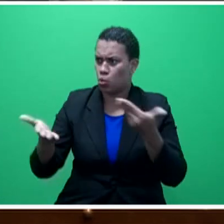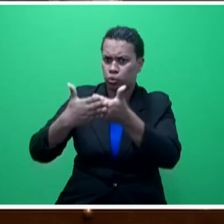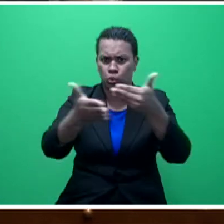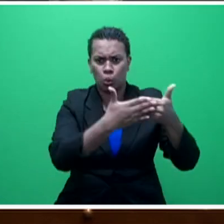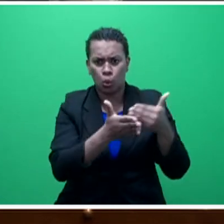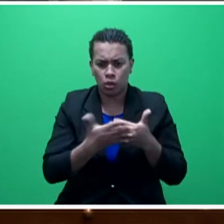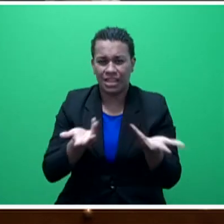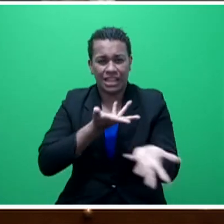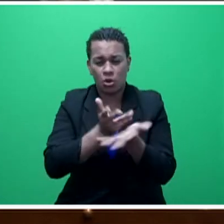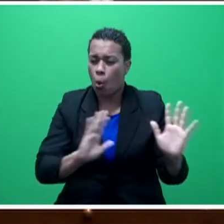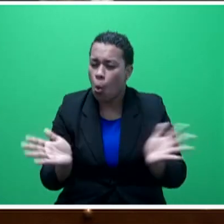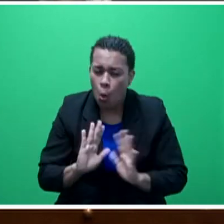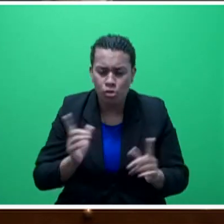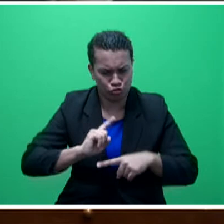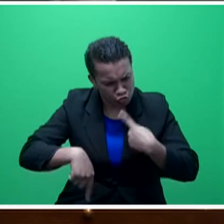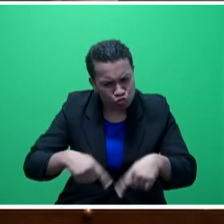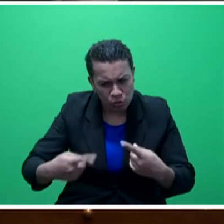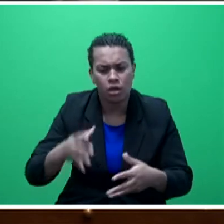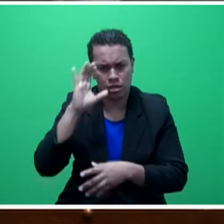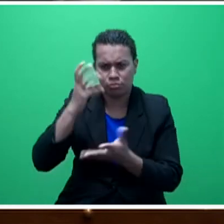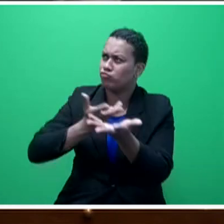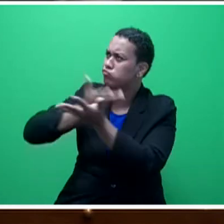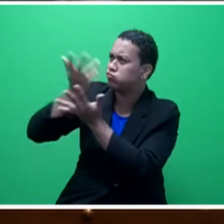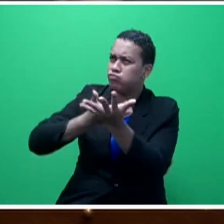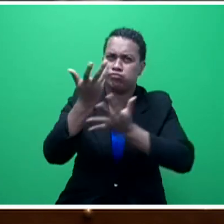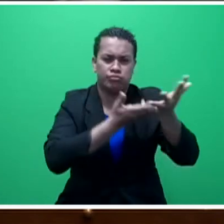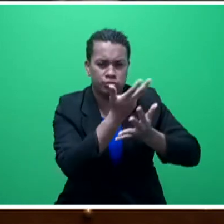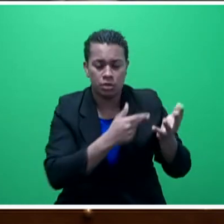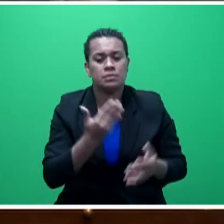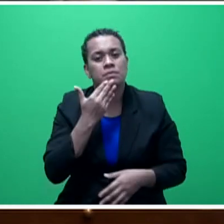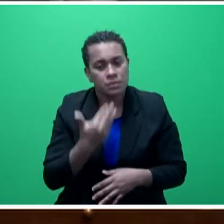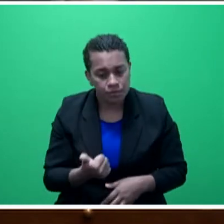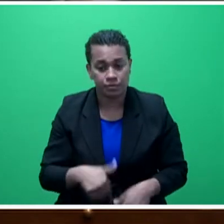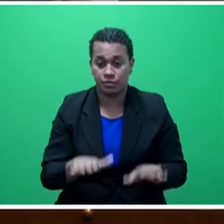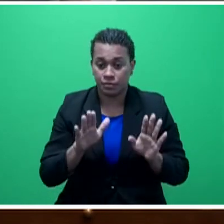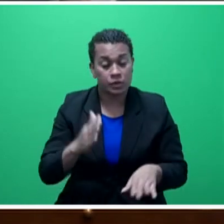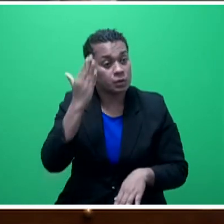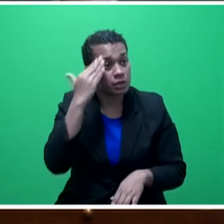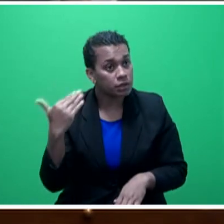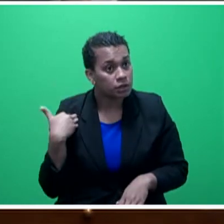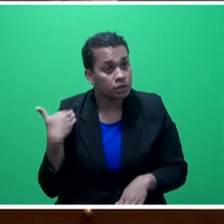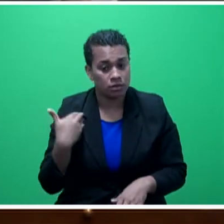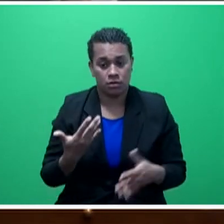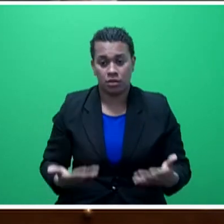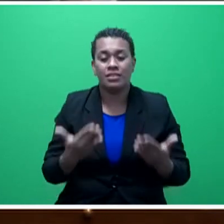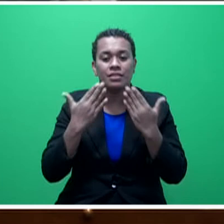continue, so please be reminded. And thank you, Mr. Speaker, sir, for giving us the time,